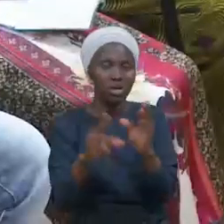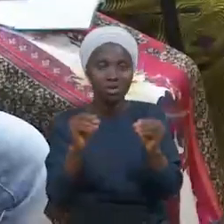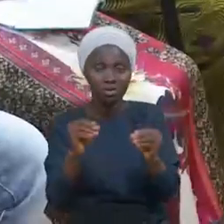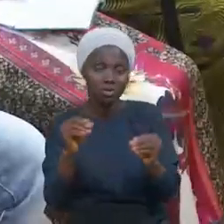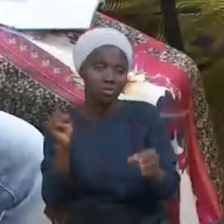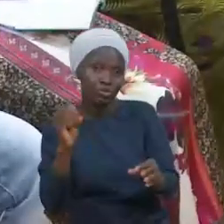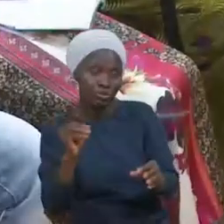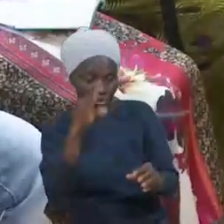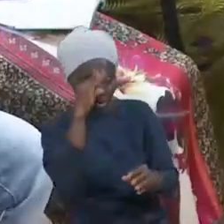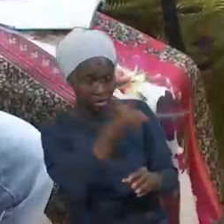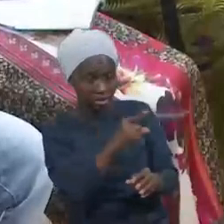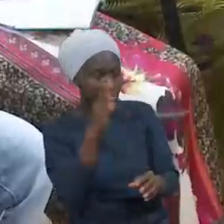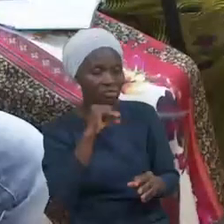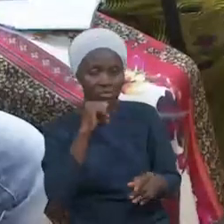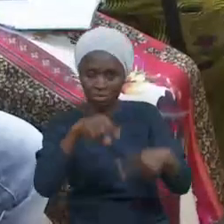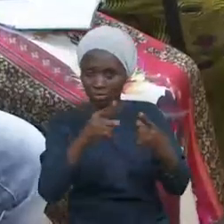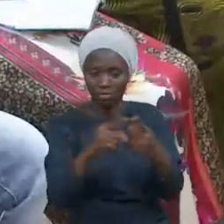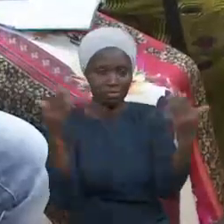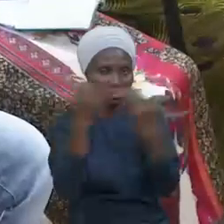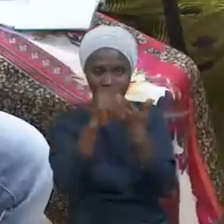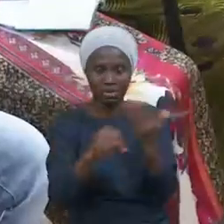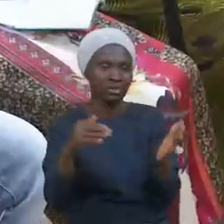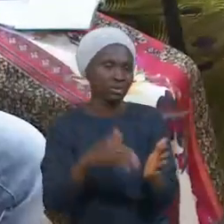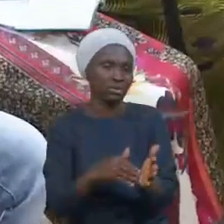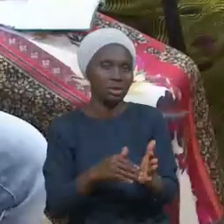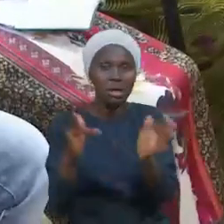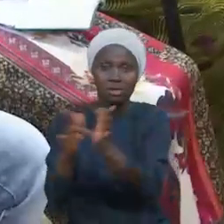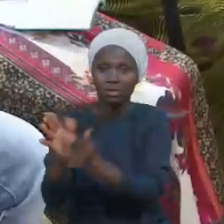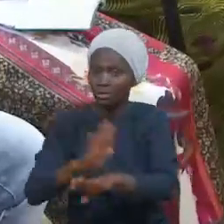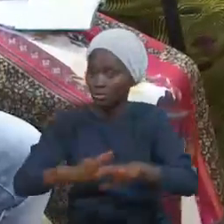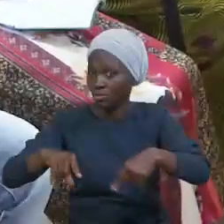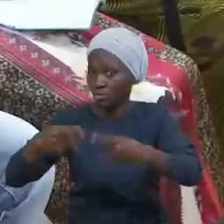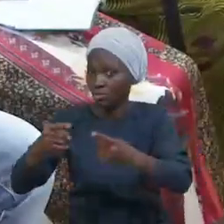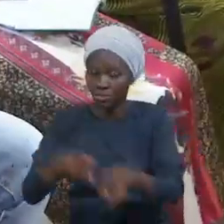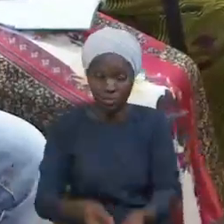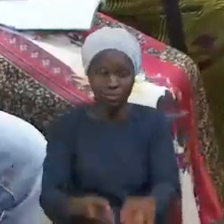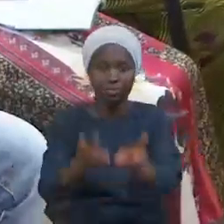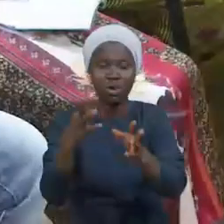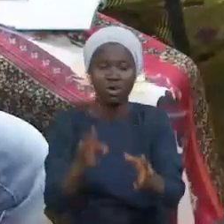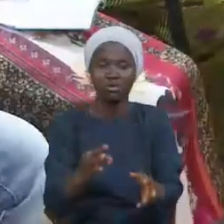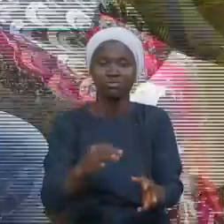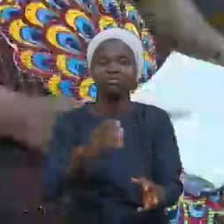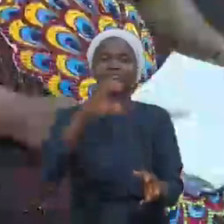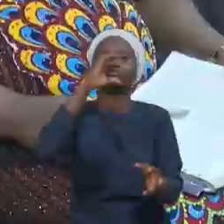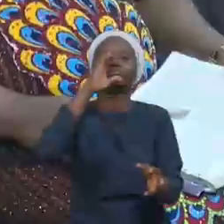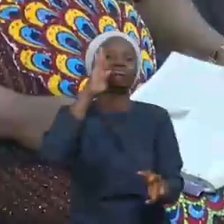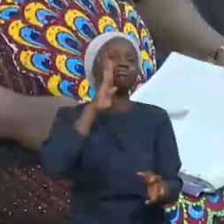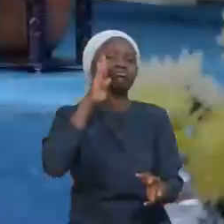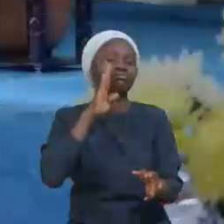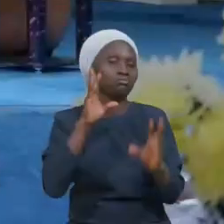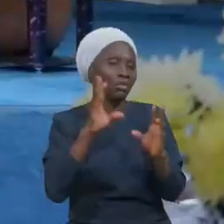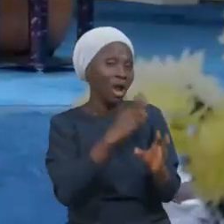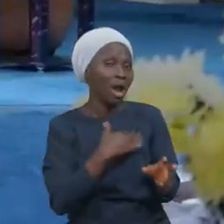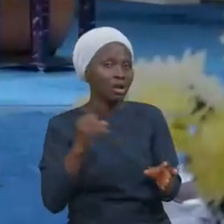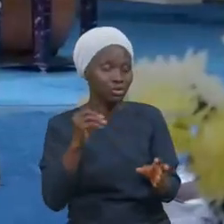darkness anymore. Jesus was not going in the way of drunkenness, and so